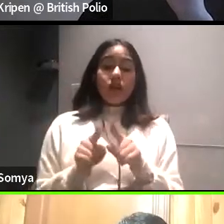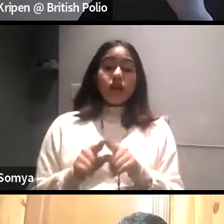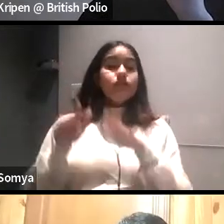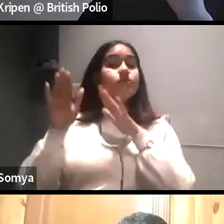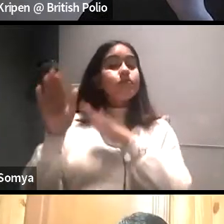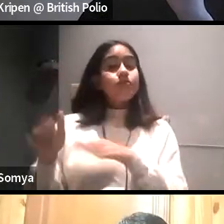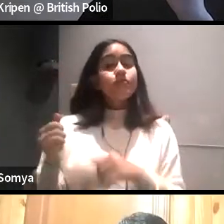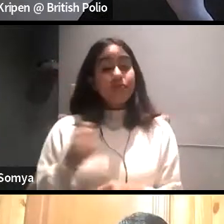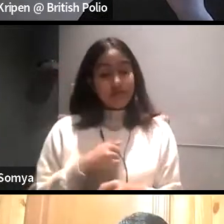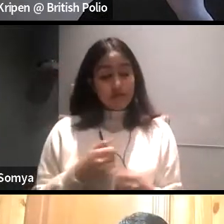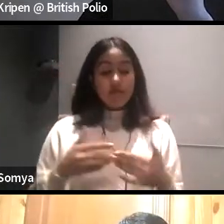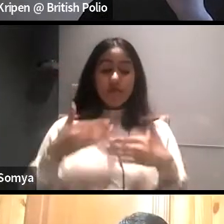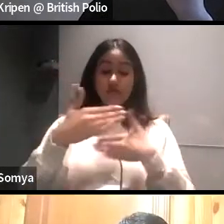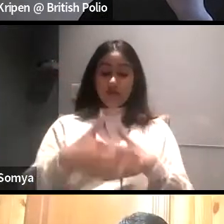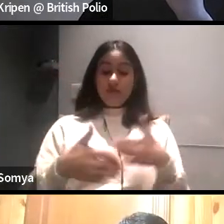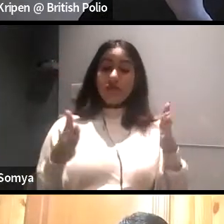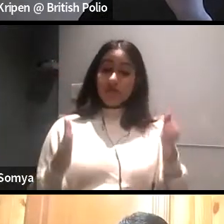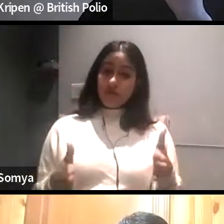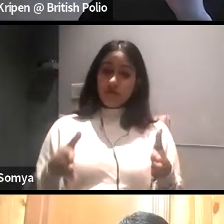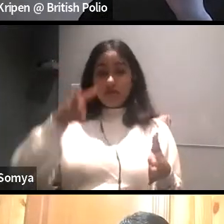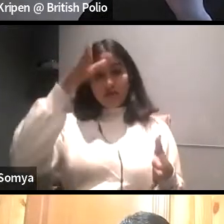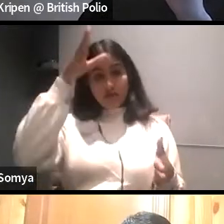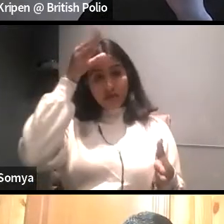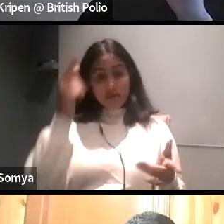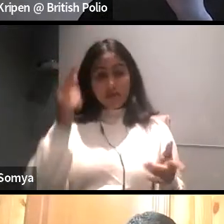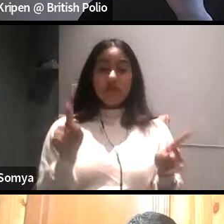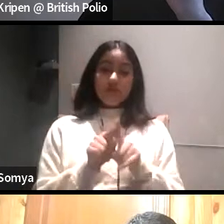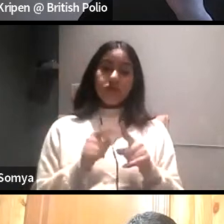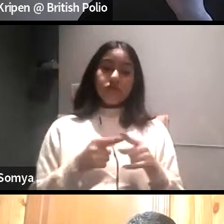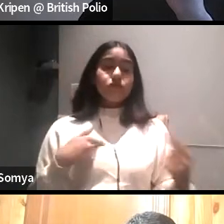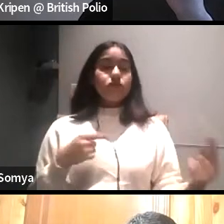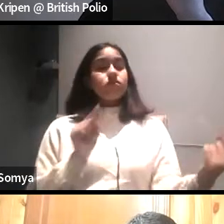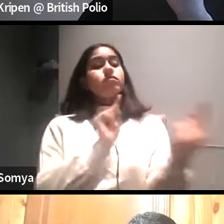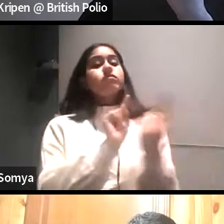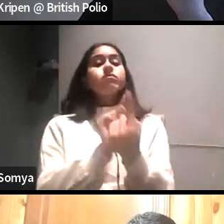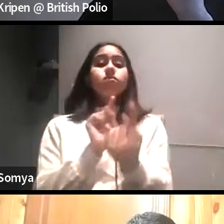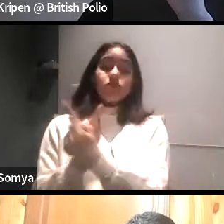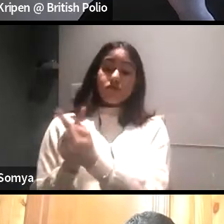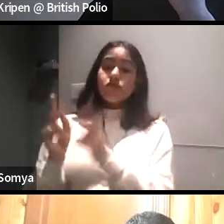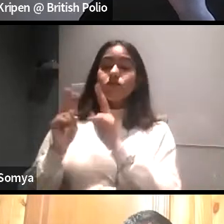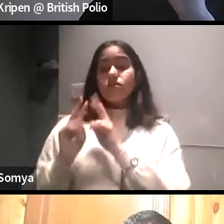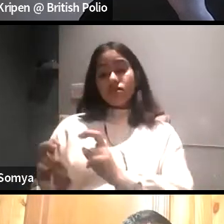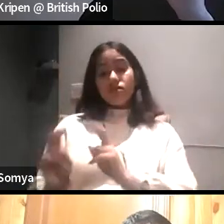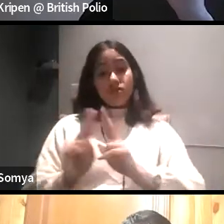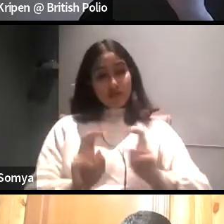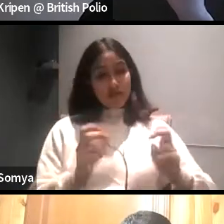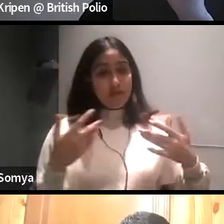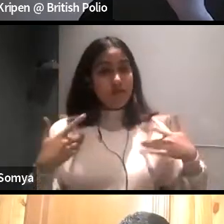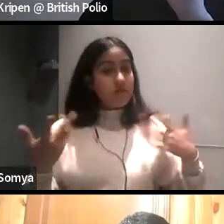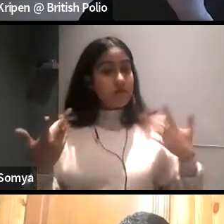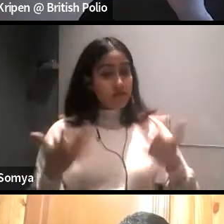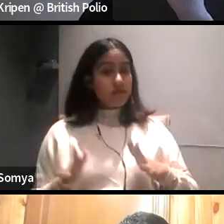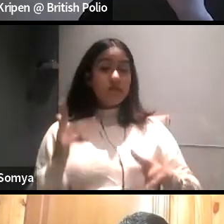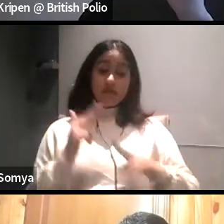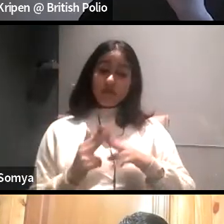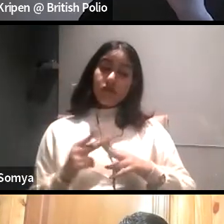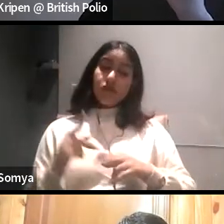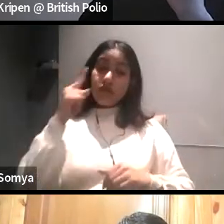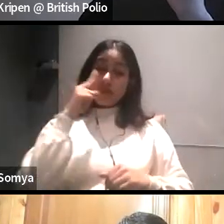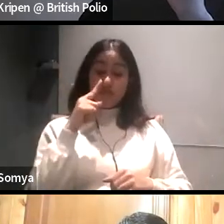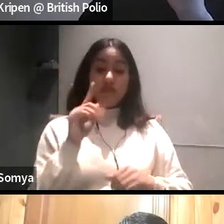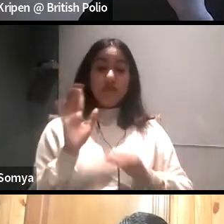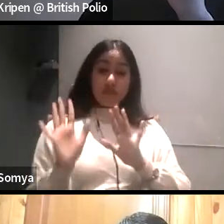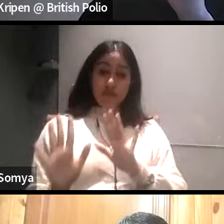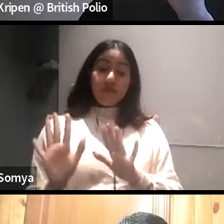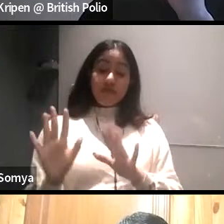my limited knowledge and interactions with the researchers, is that females, they